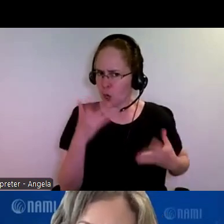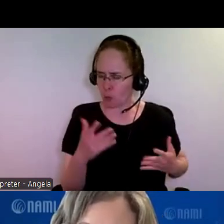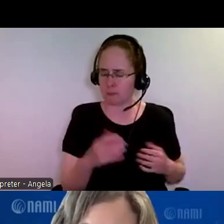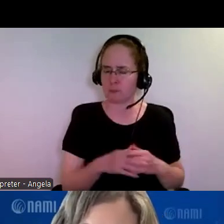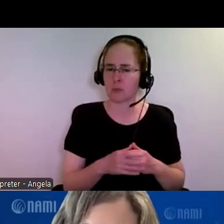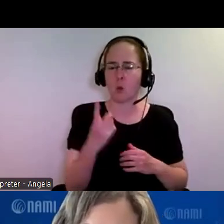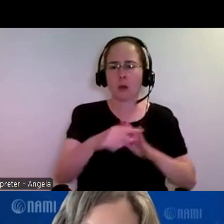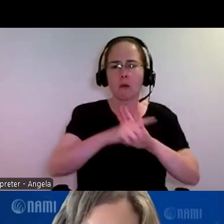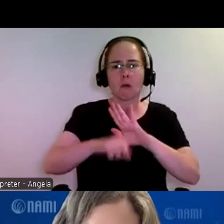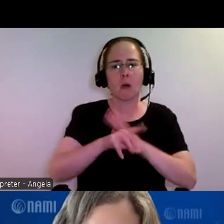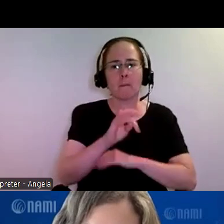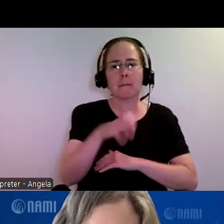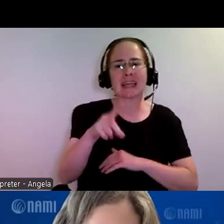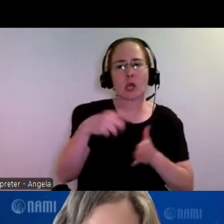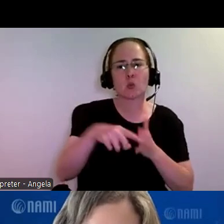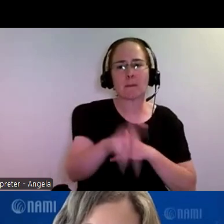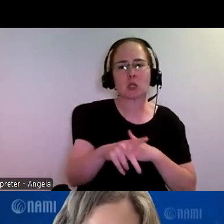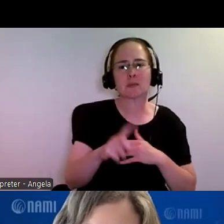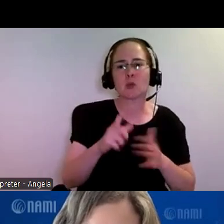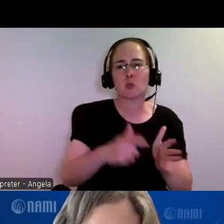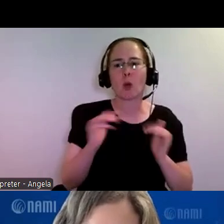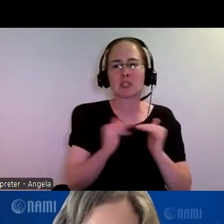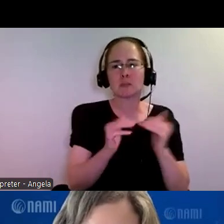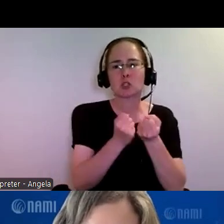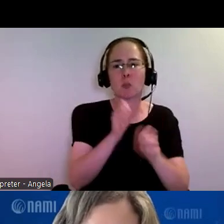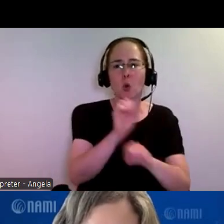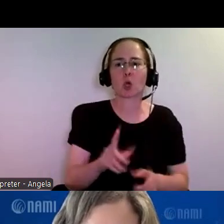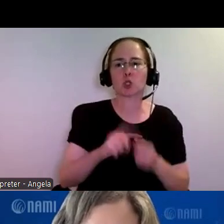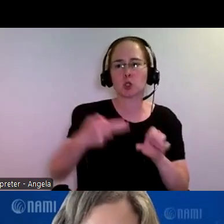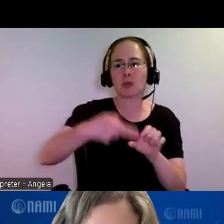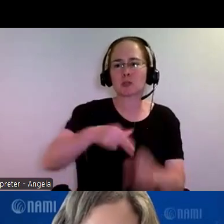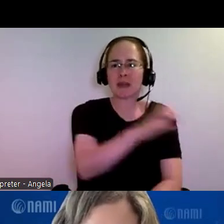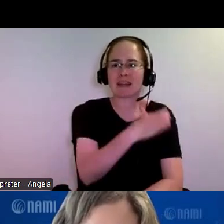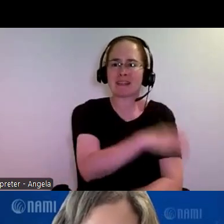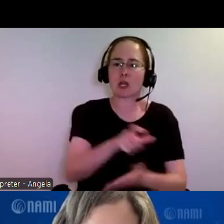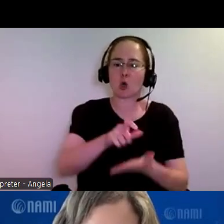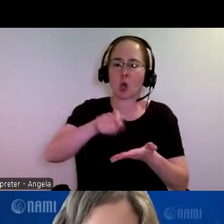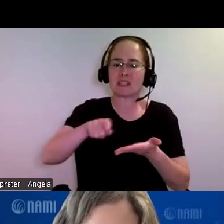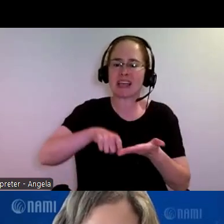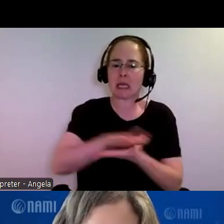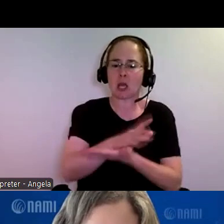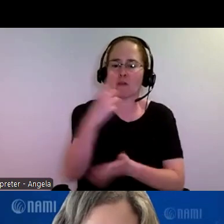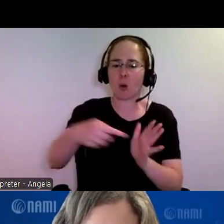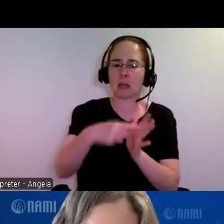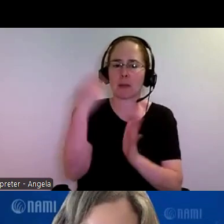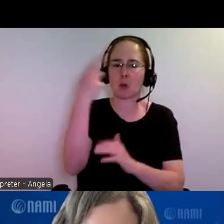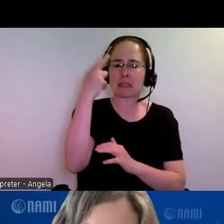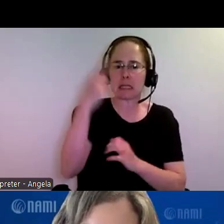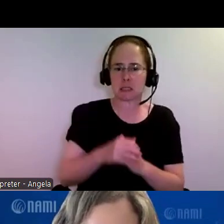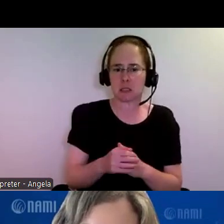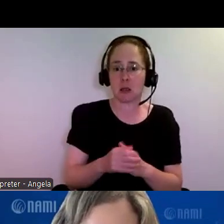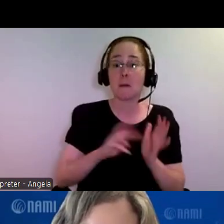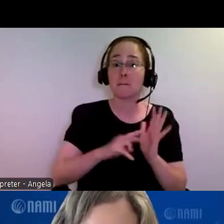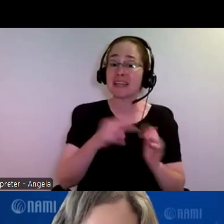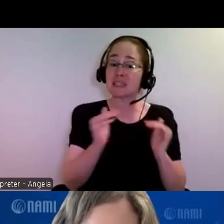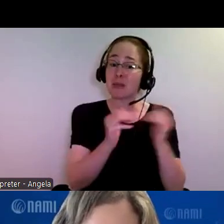fatally so, of Medicaid reimbursement that requires peer support workers to participate in clinical note-taking for billing purposes. That means that